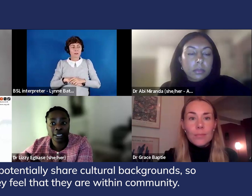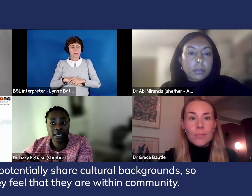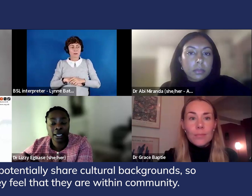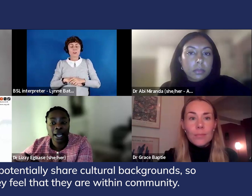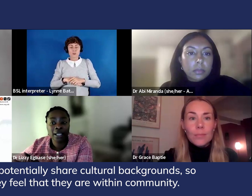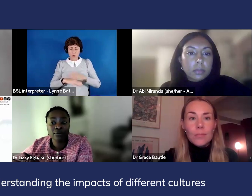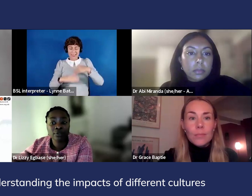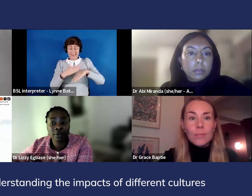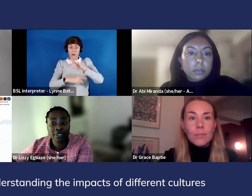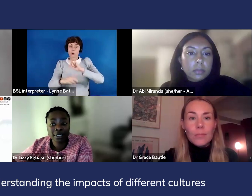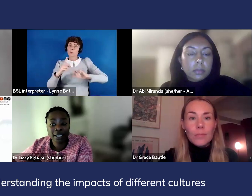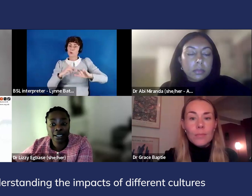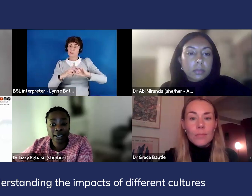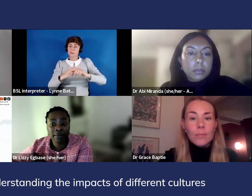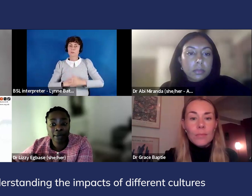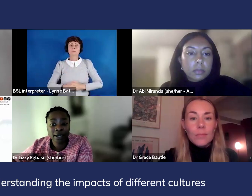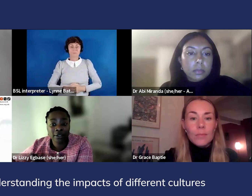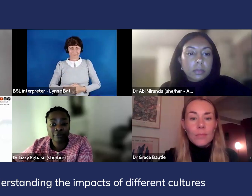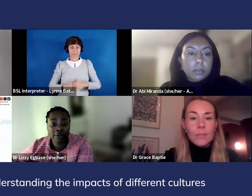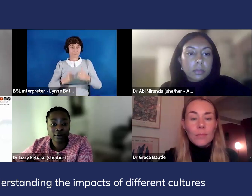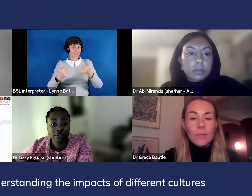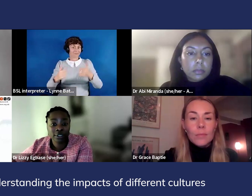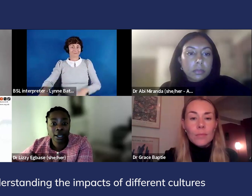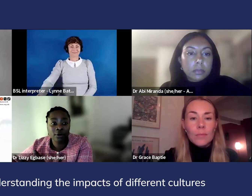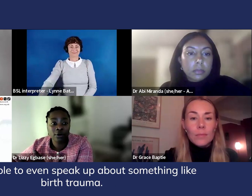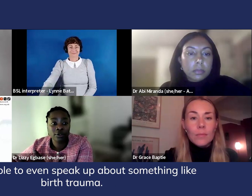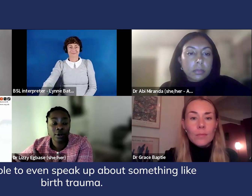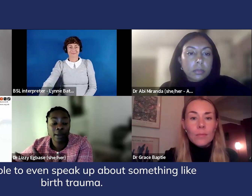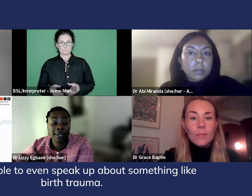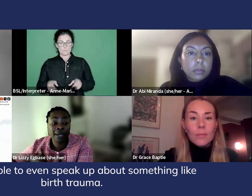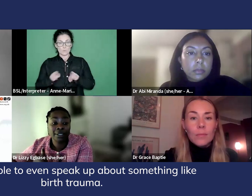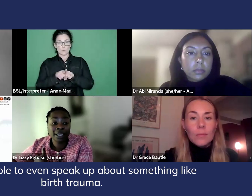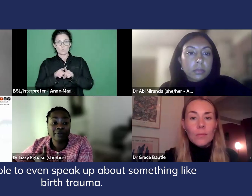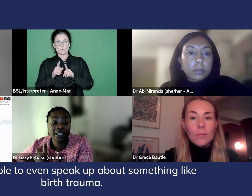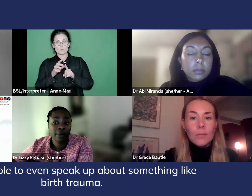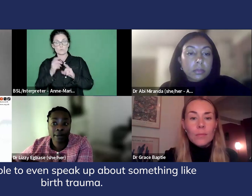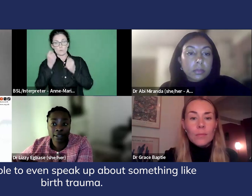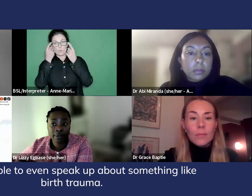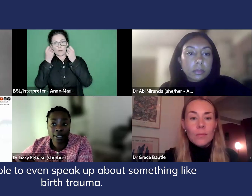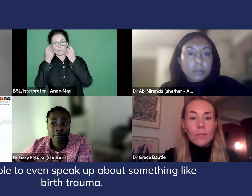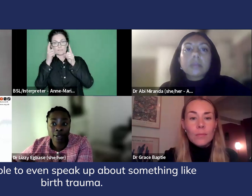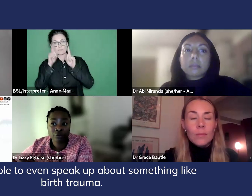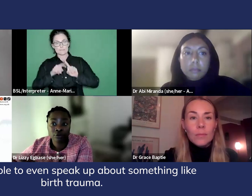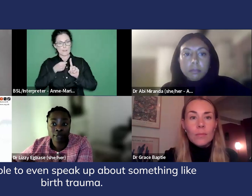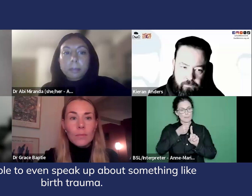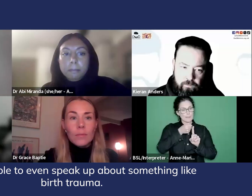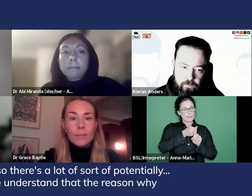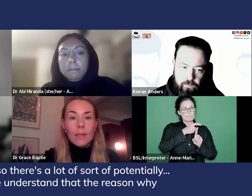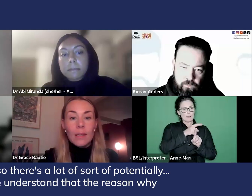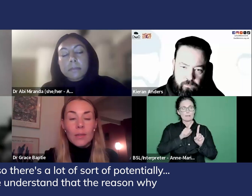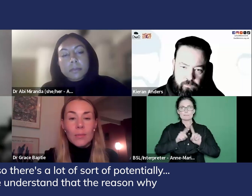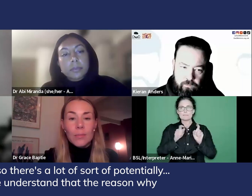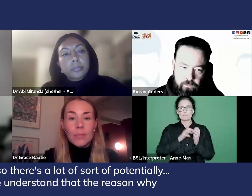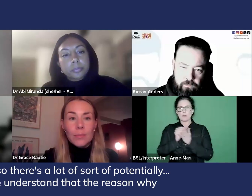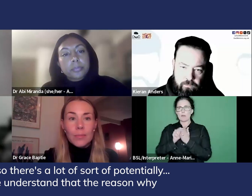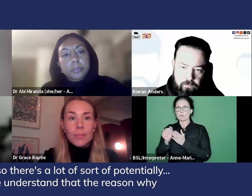within community, and also understanding the impacts of different cultures on being able to even speak up about something like birth trauma.